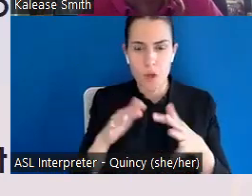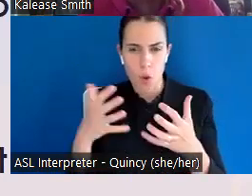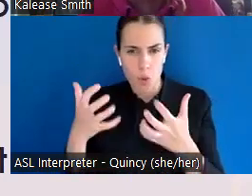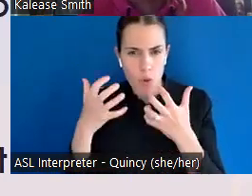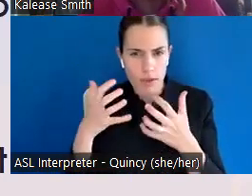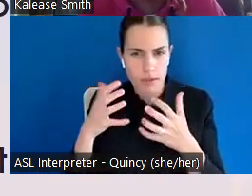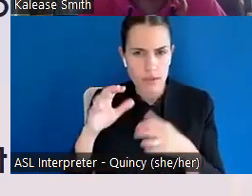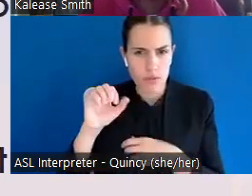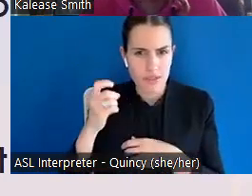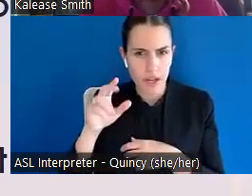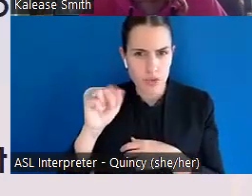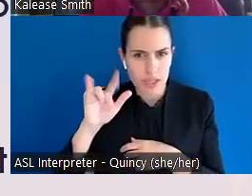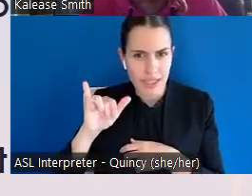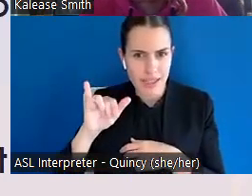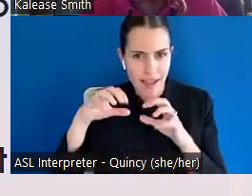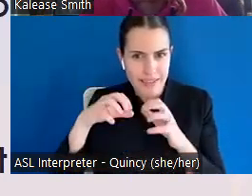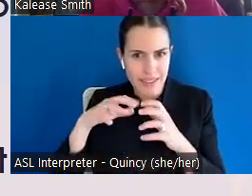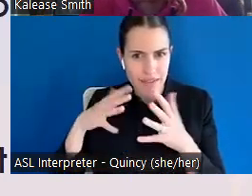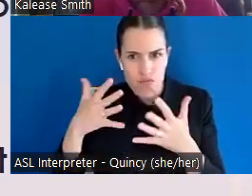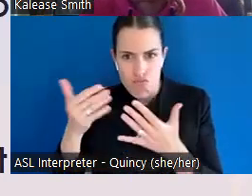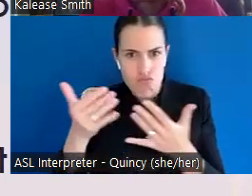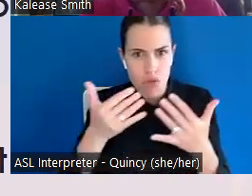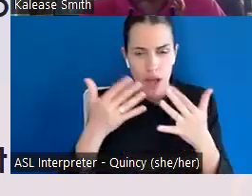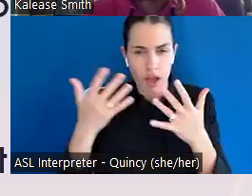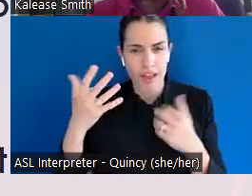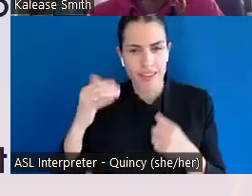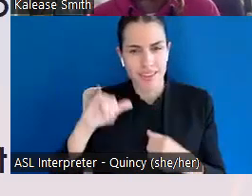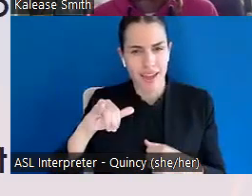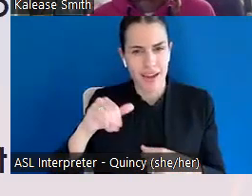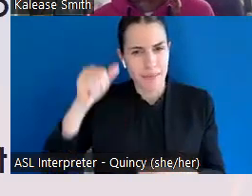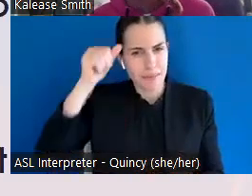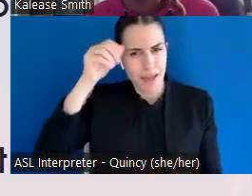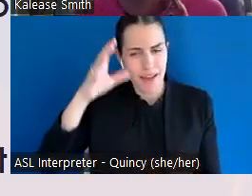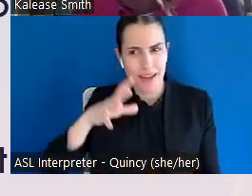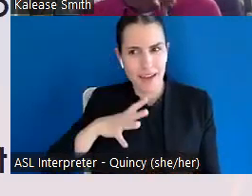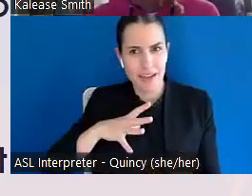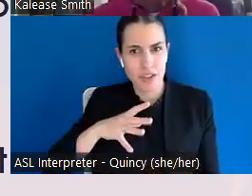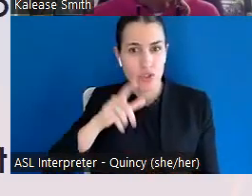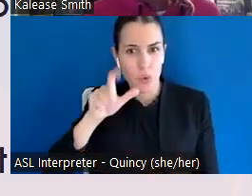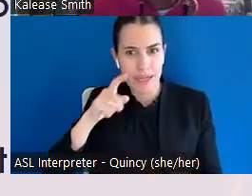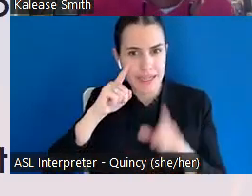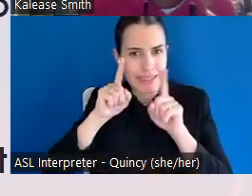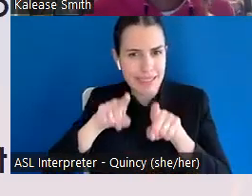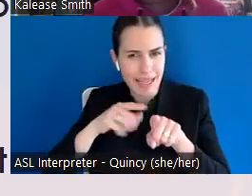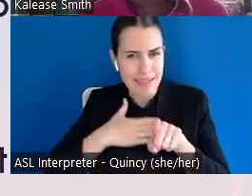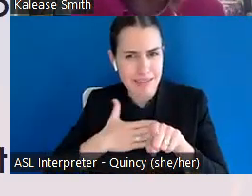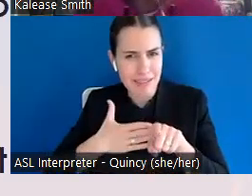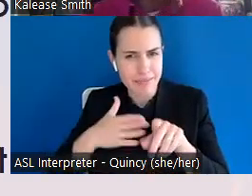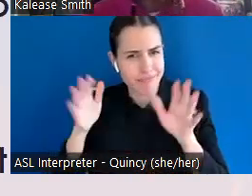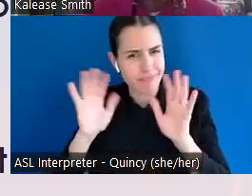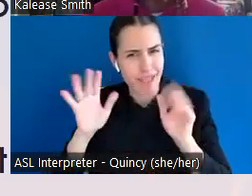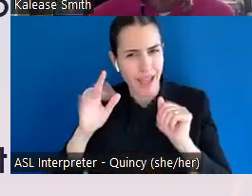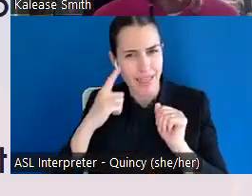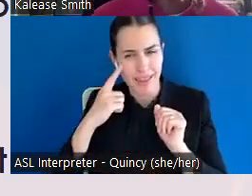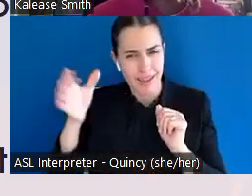to be sexually active, and men don't really need consent, for example. I think that's a huge idea